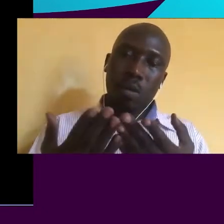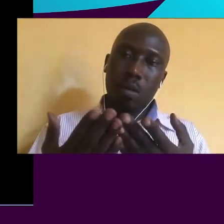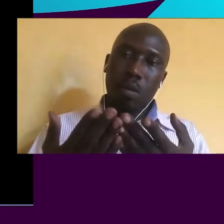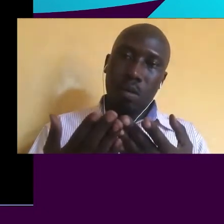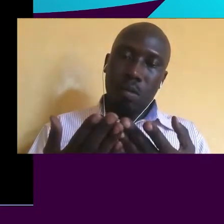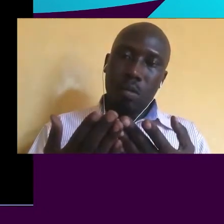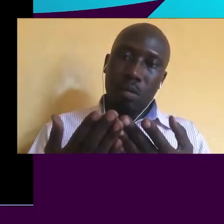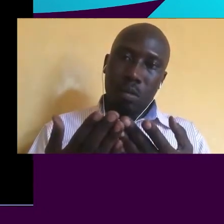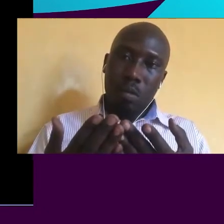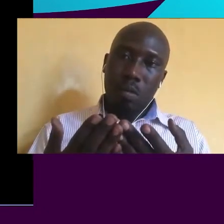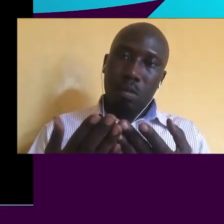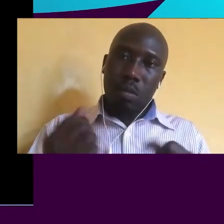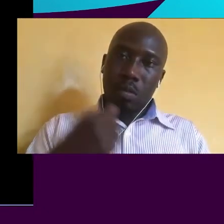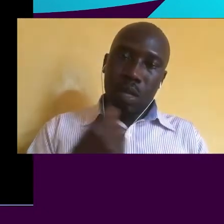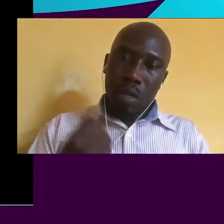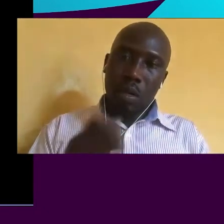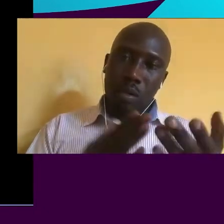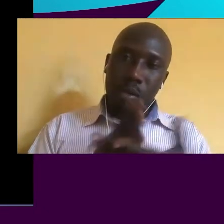that